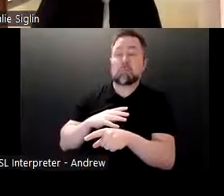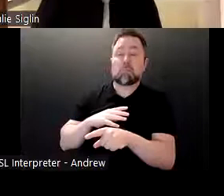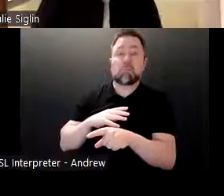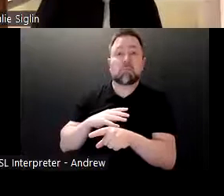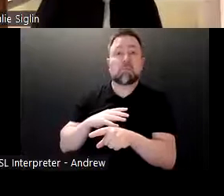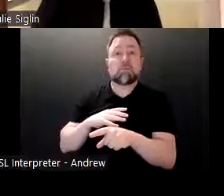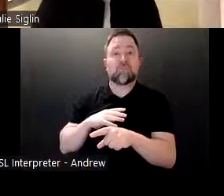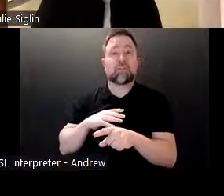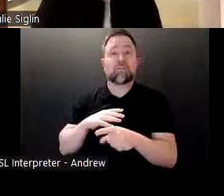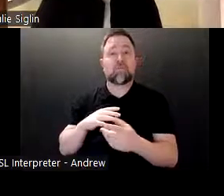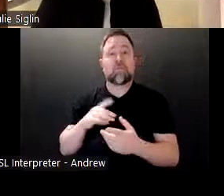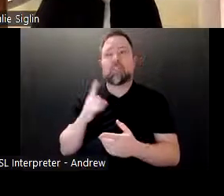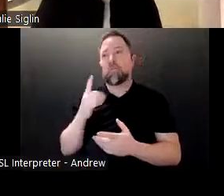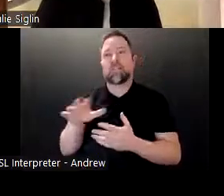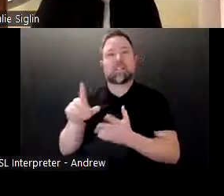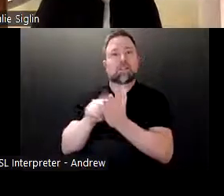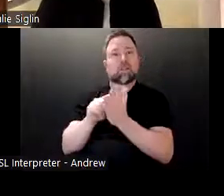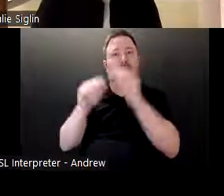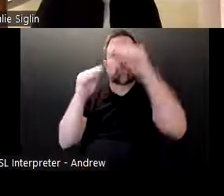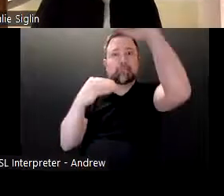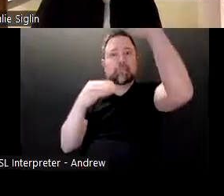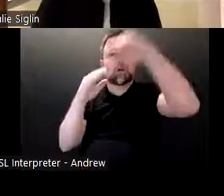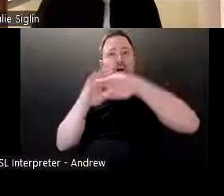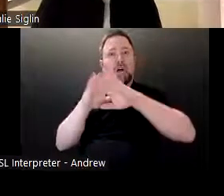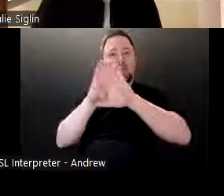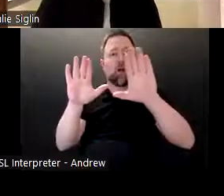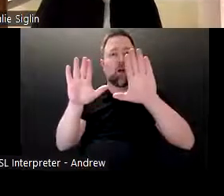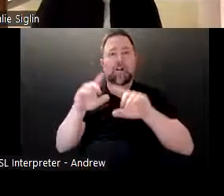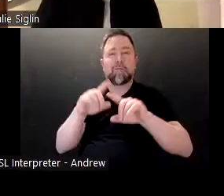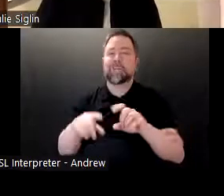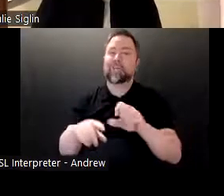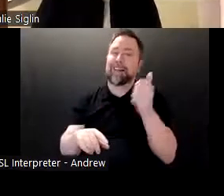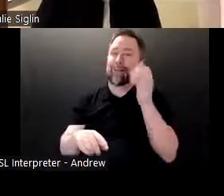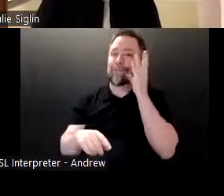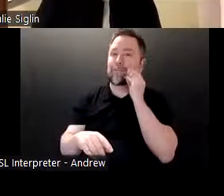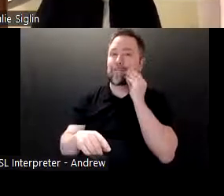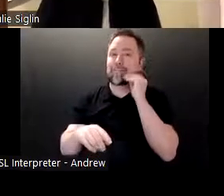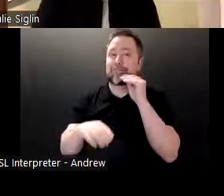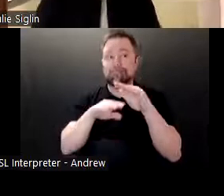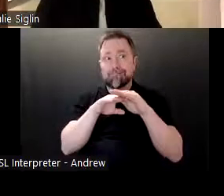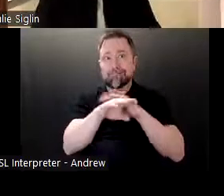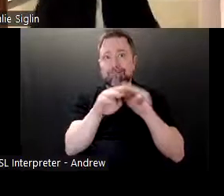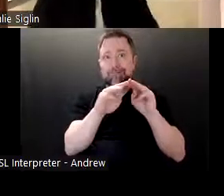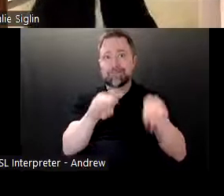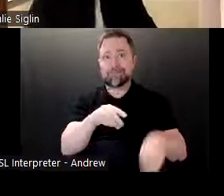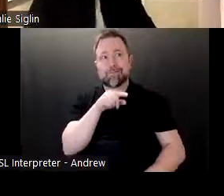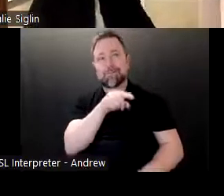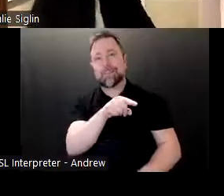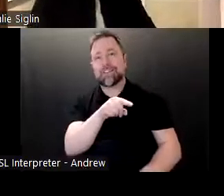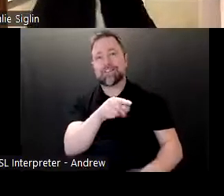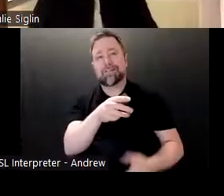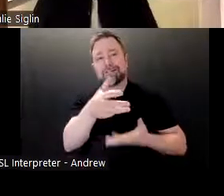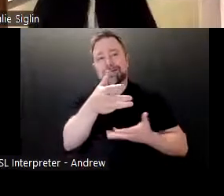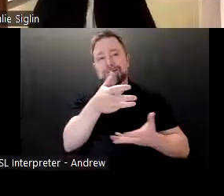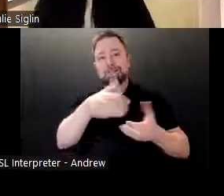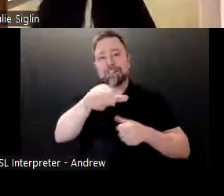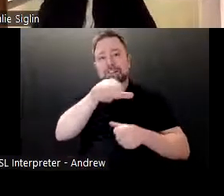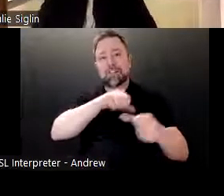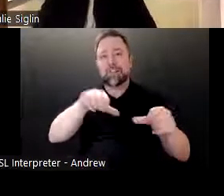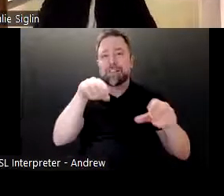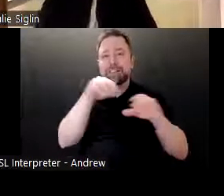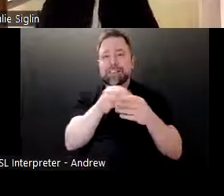of his masterful prints on a white wall. But it's something else entirely to see these items in dialogue with each other in the